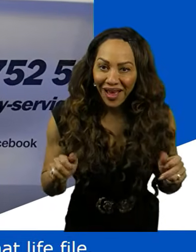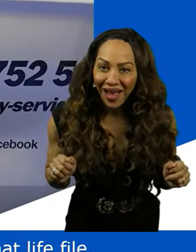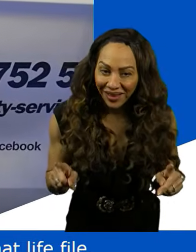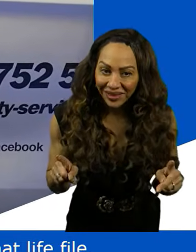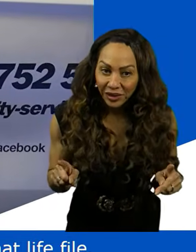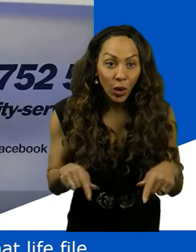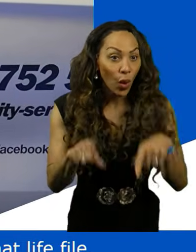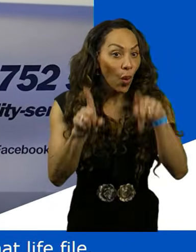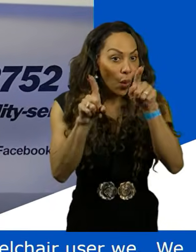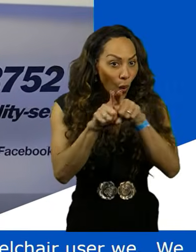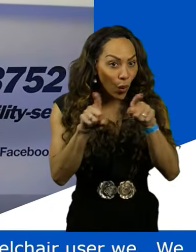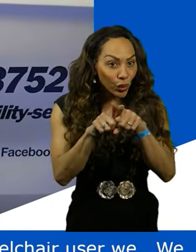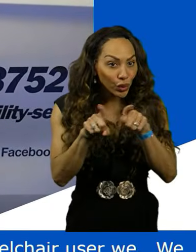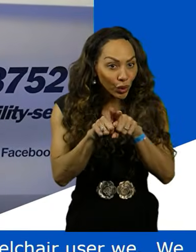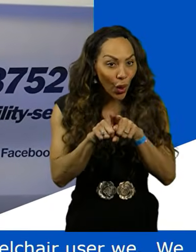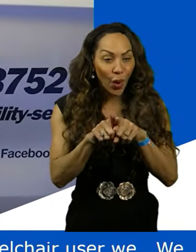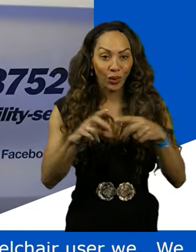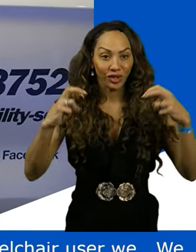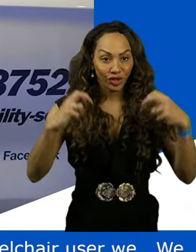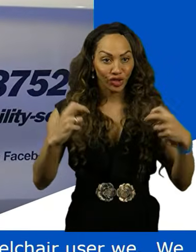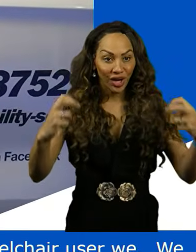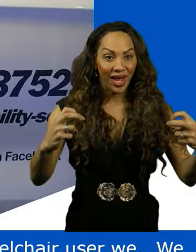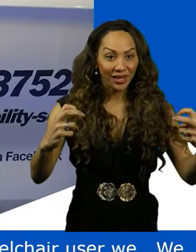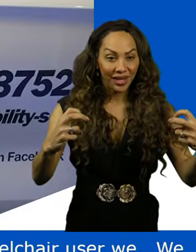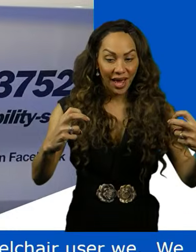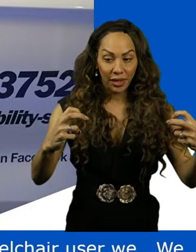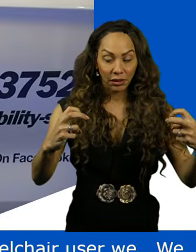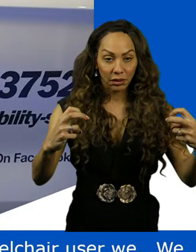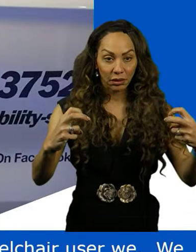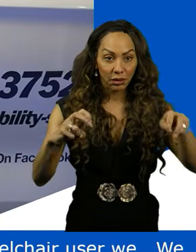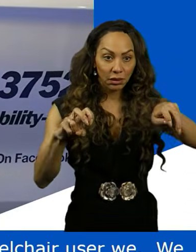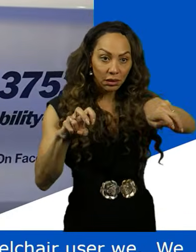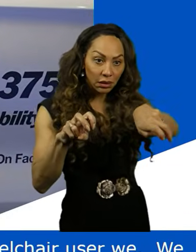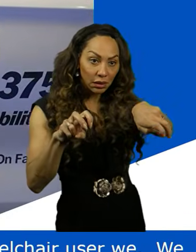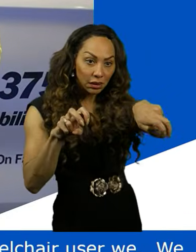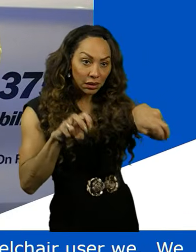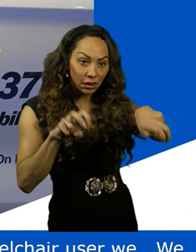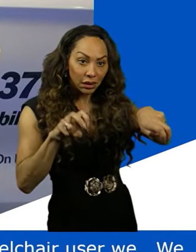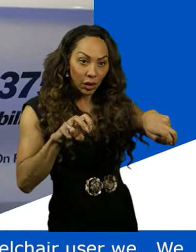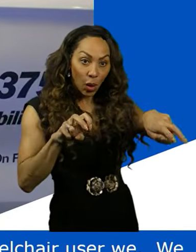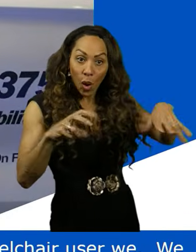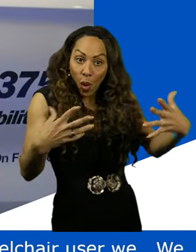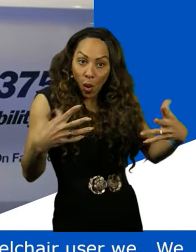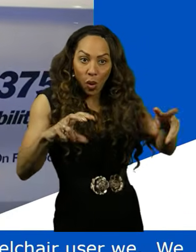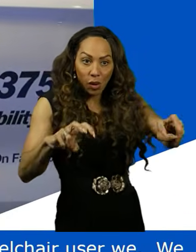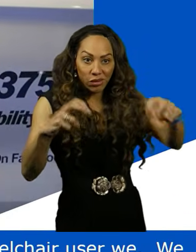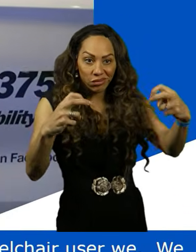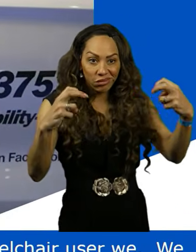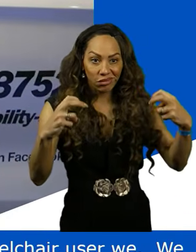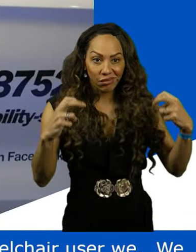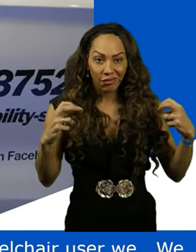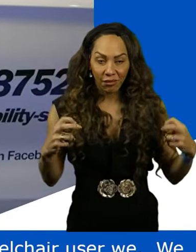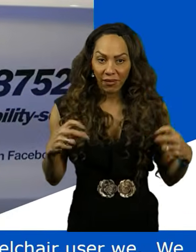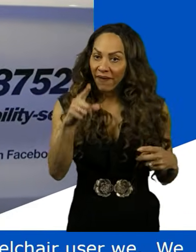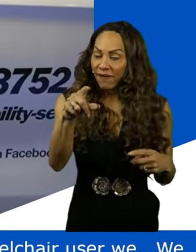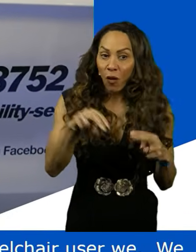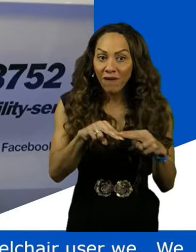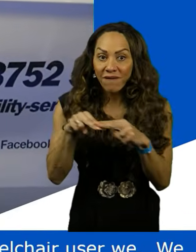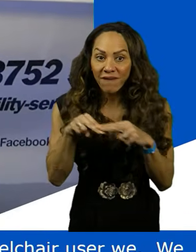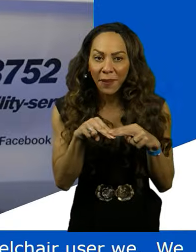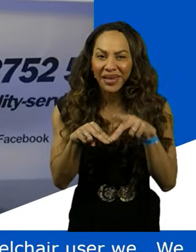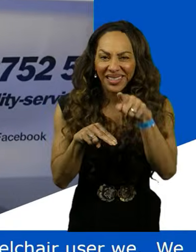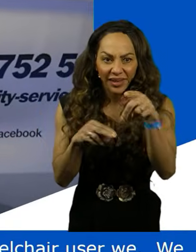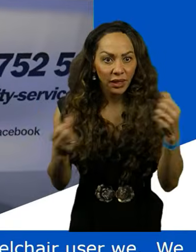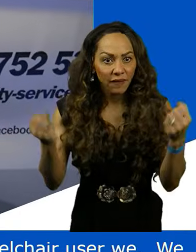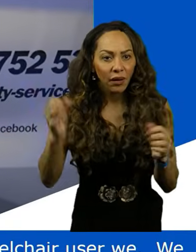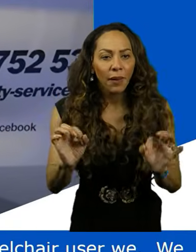seats to be turned conference style, still having an inclusive wheelchair position. So for families, this vehicle is perfect. Brilliant, and it's